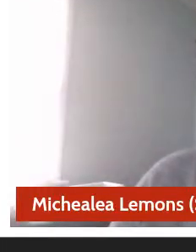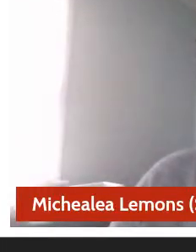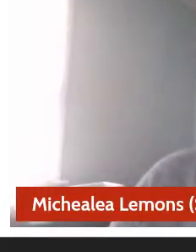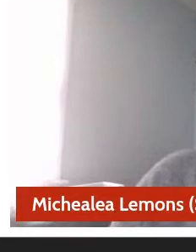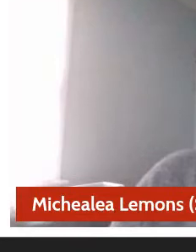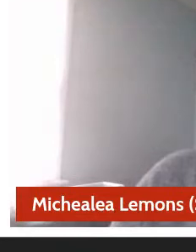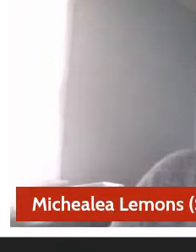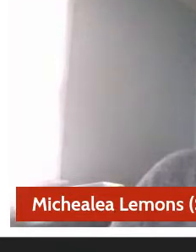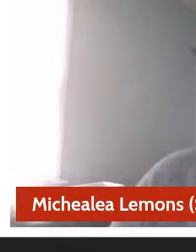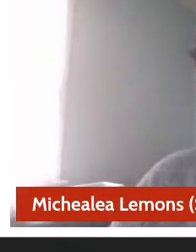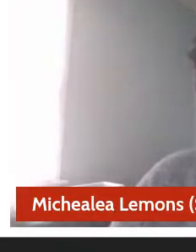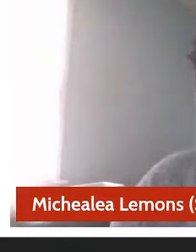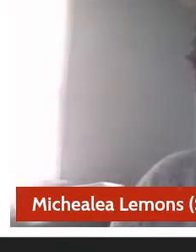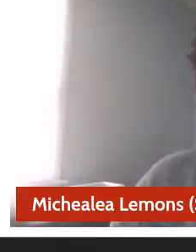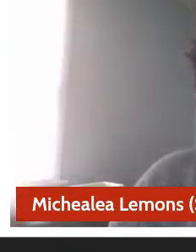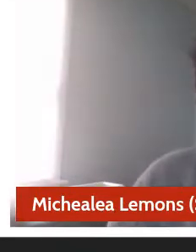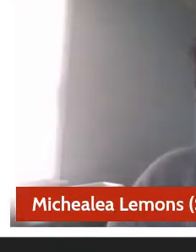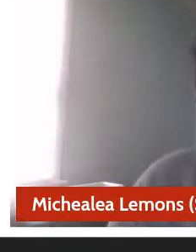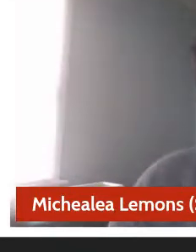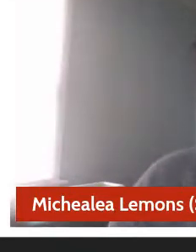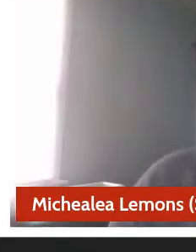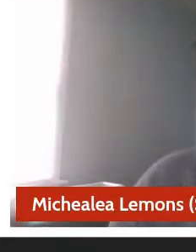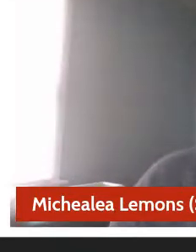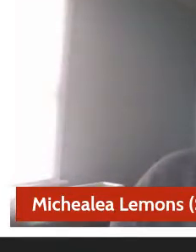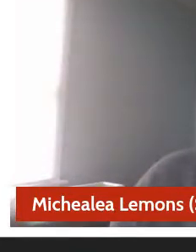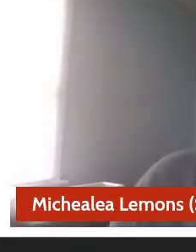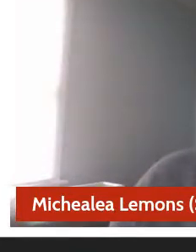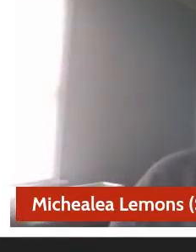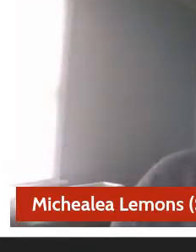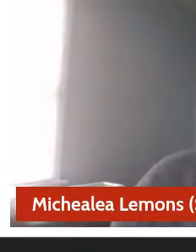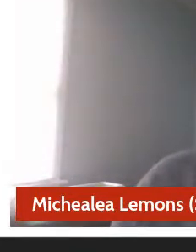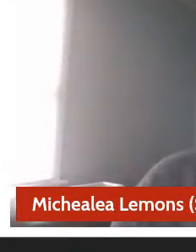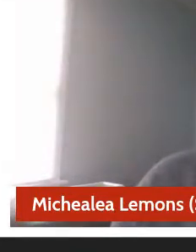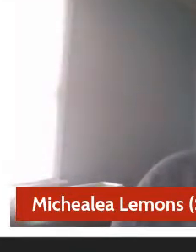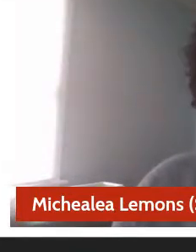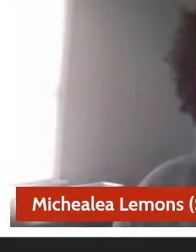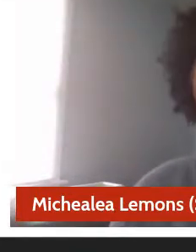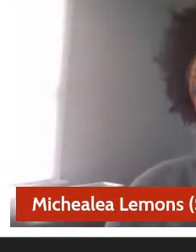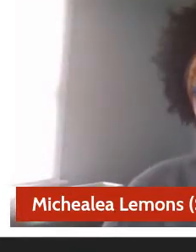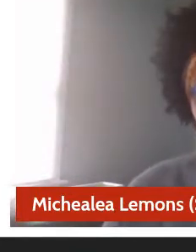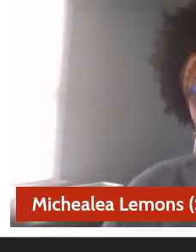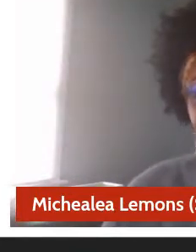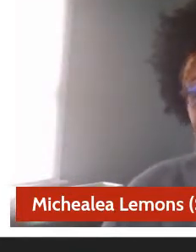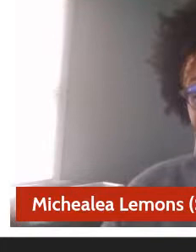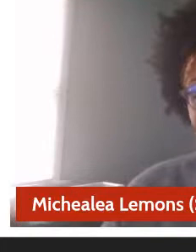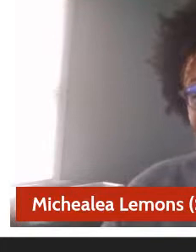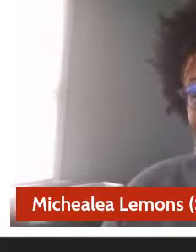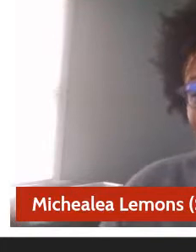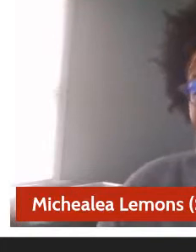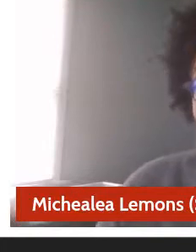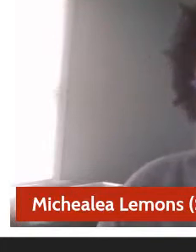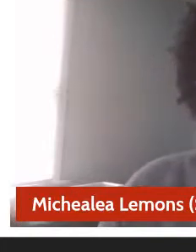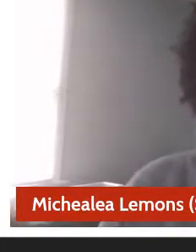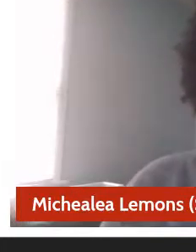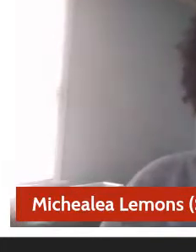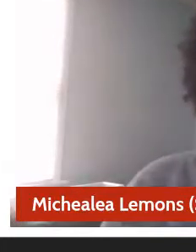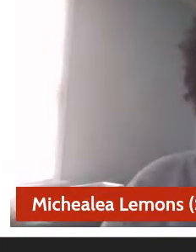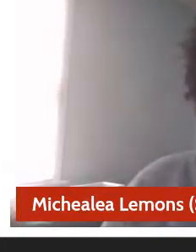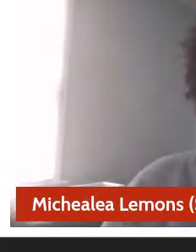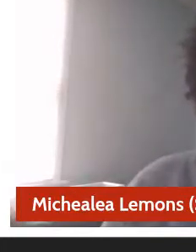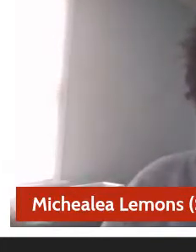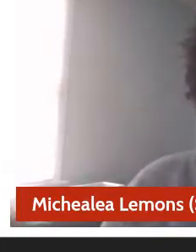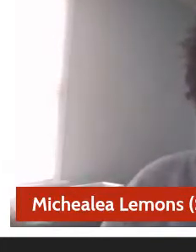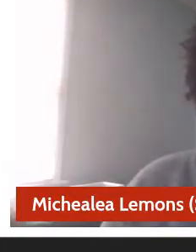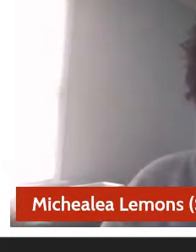as well as Thurston, Mason, and Lewis County. I also connect with lots of Black-led or Black-serving organizations in the